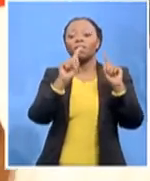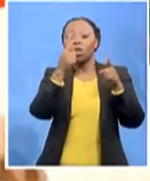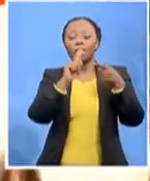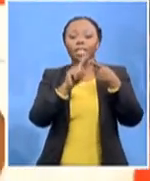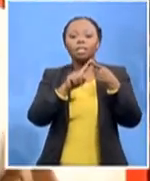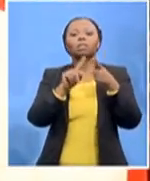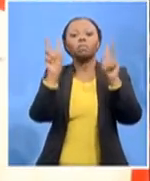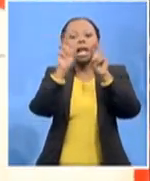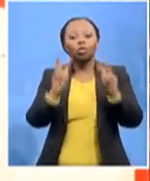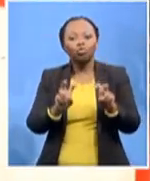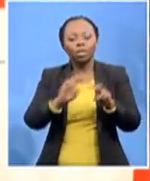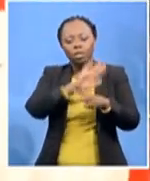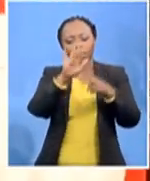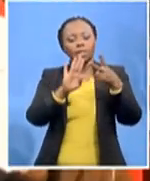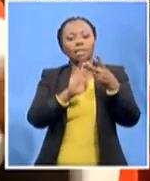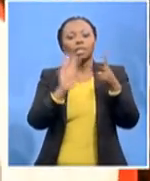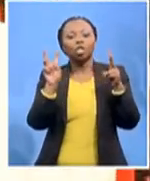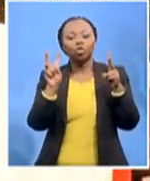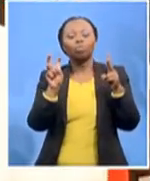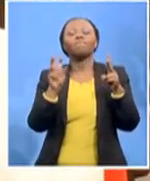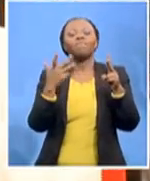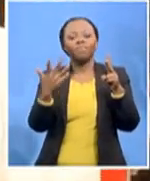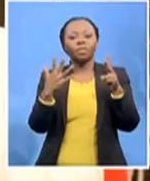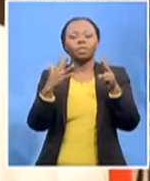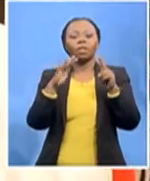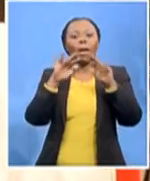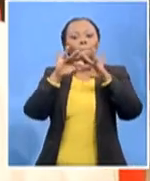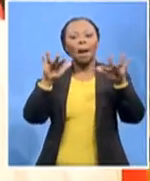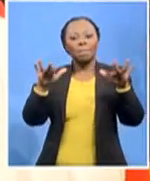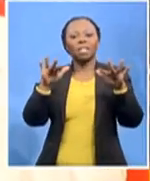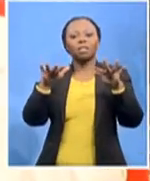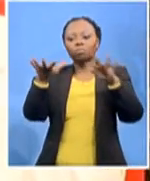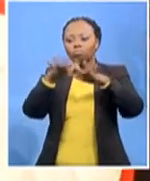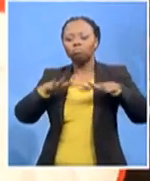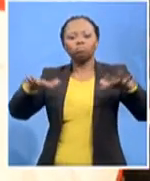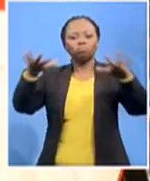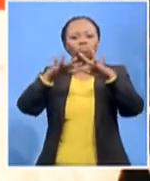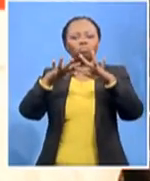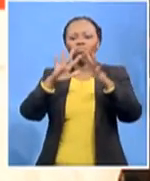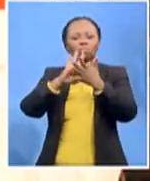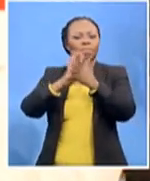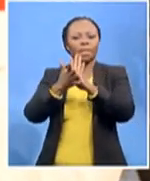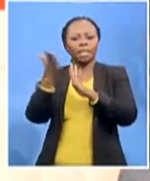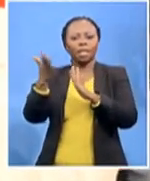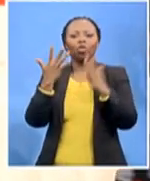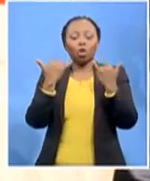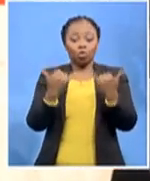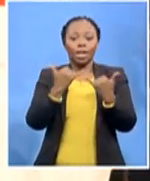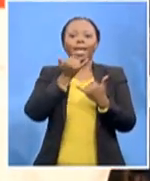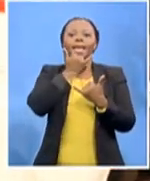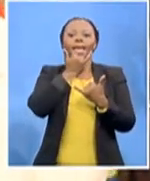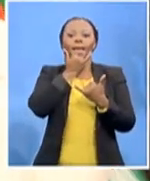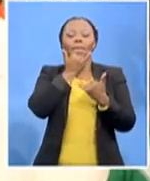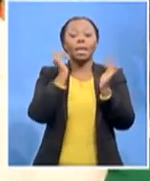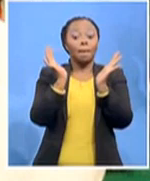about public ablution facilities. So we are happy to report today that since we met with the community, we sent our teams, they came here